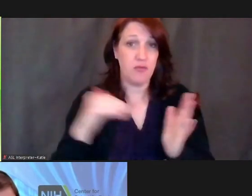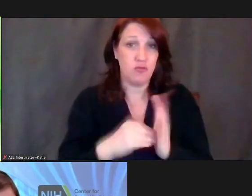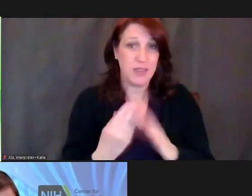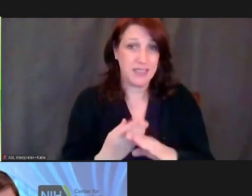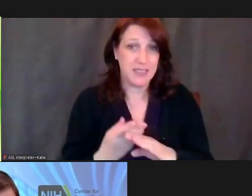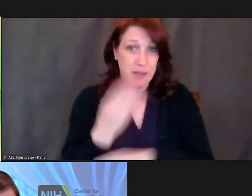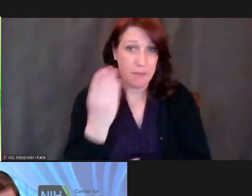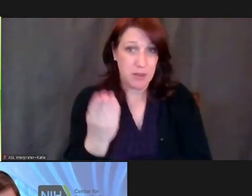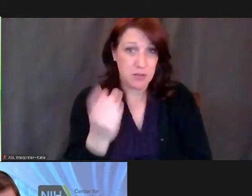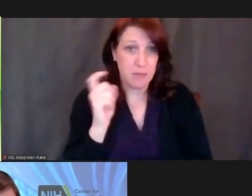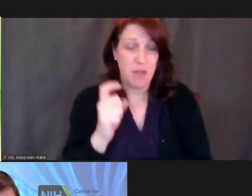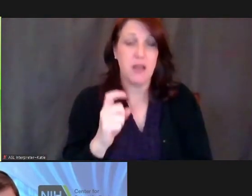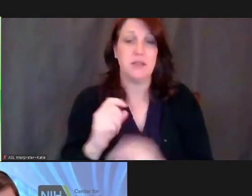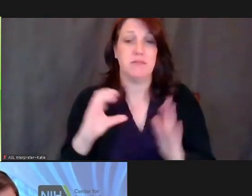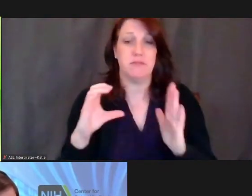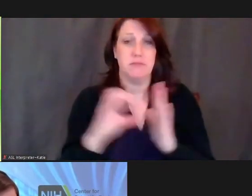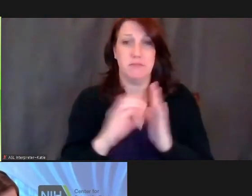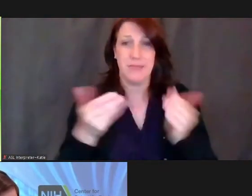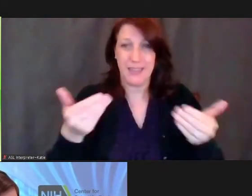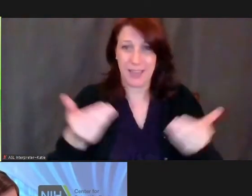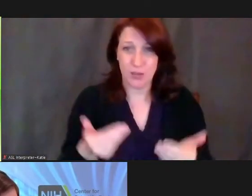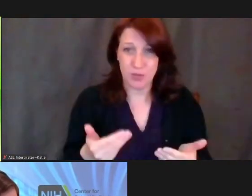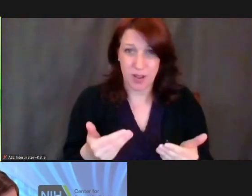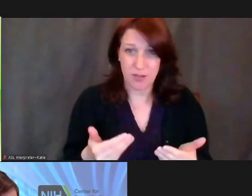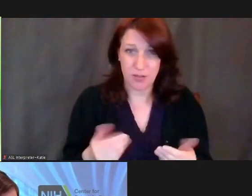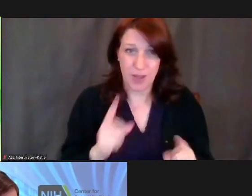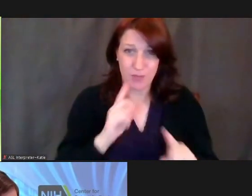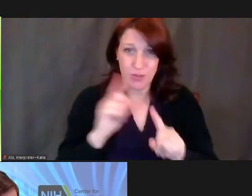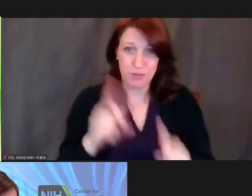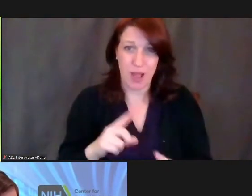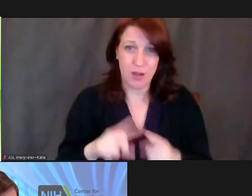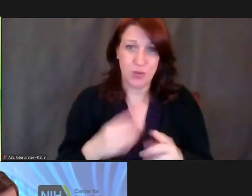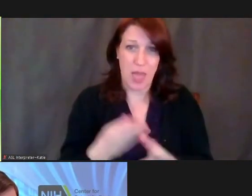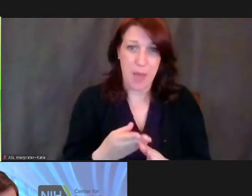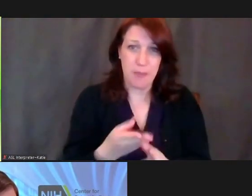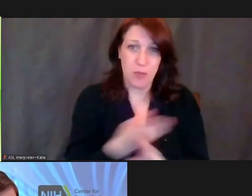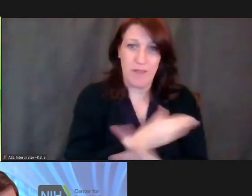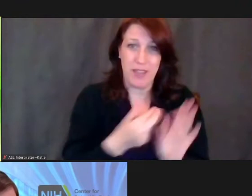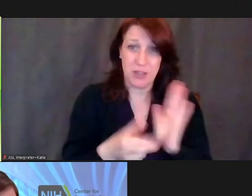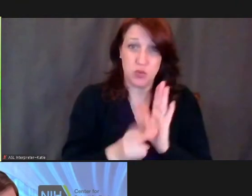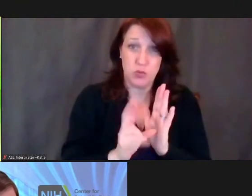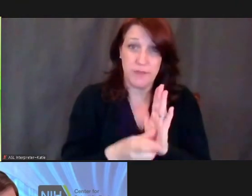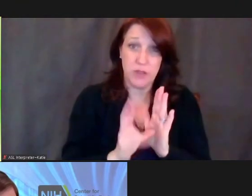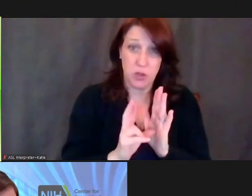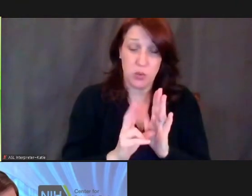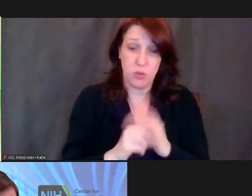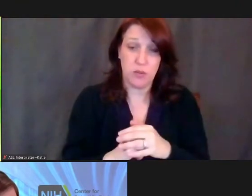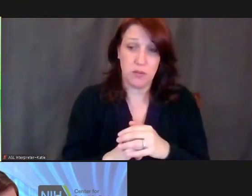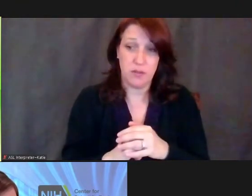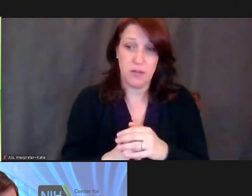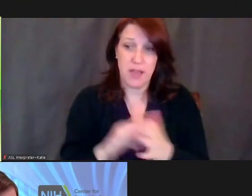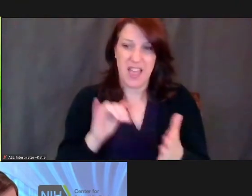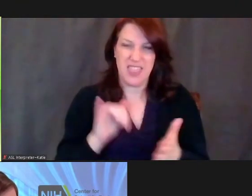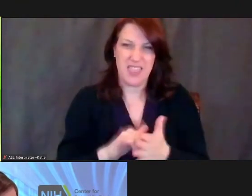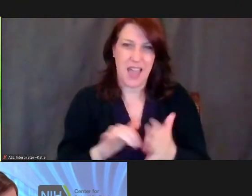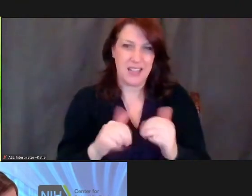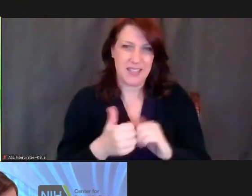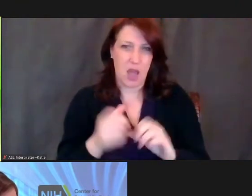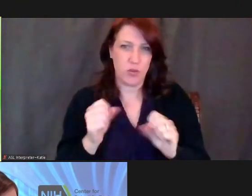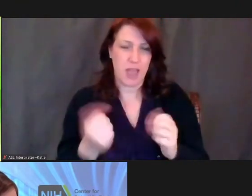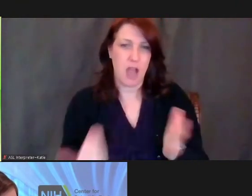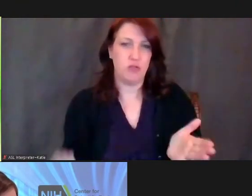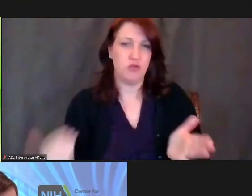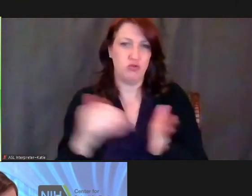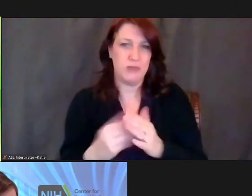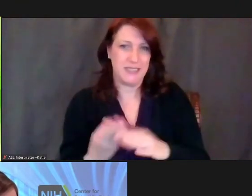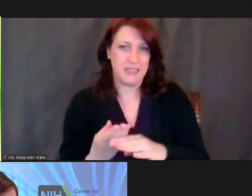that introduction with the response to previous review. And that is the way to do a resubmission.